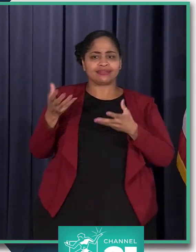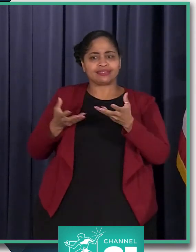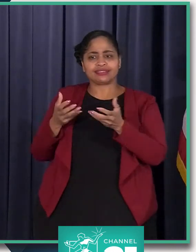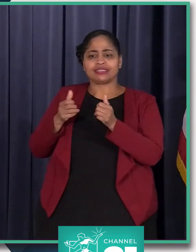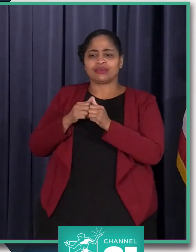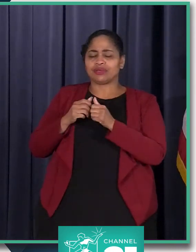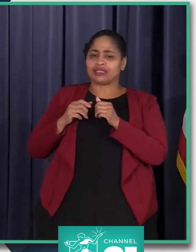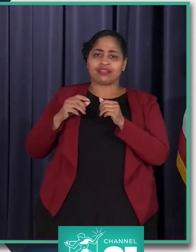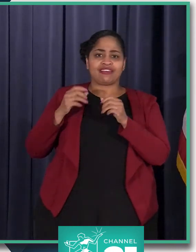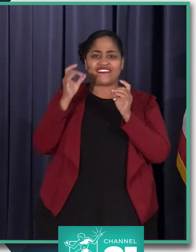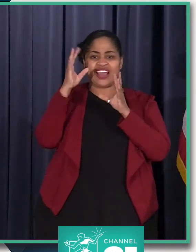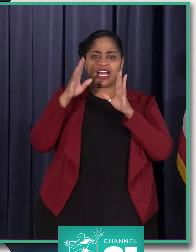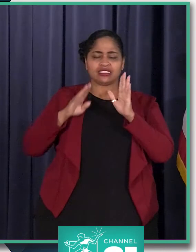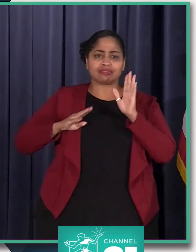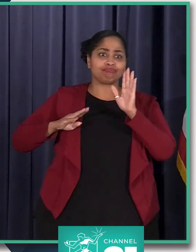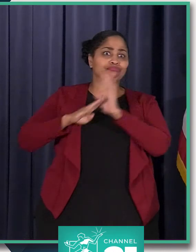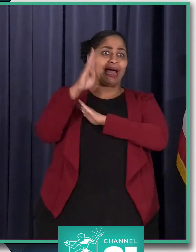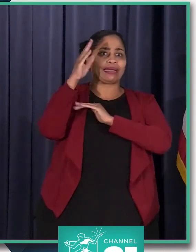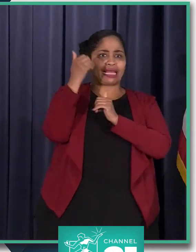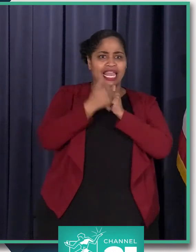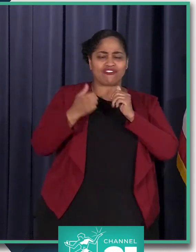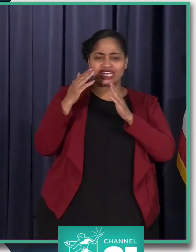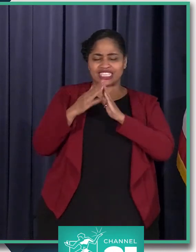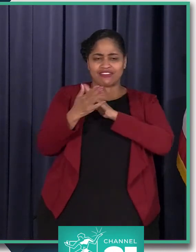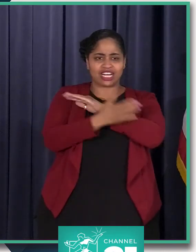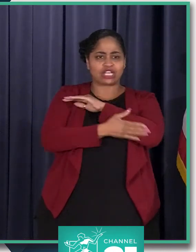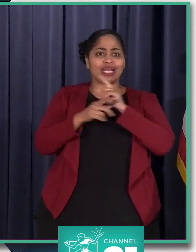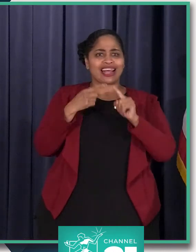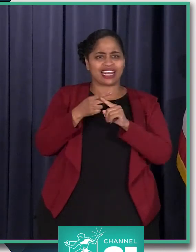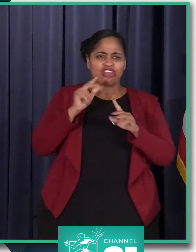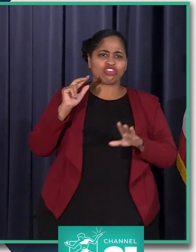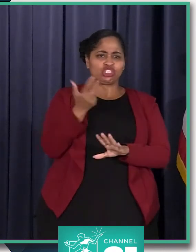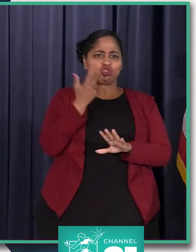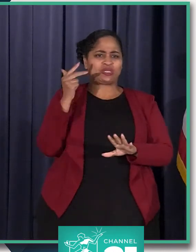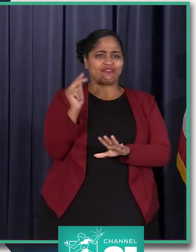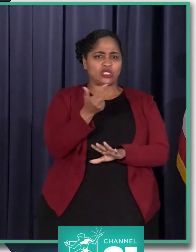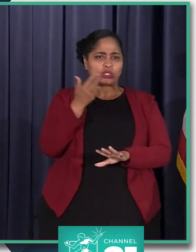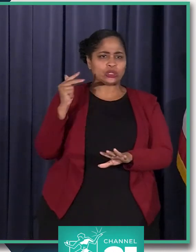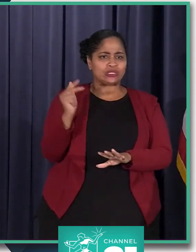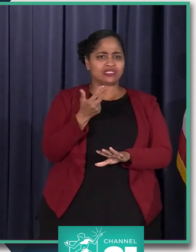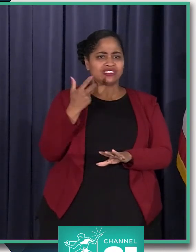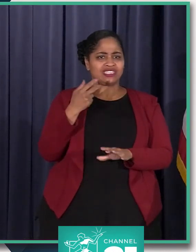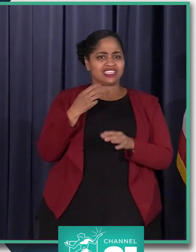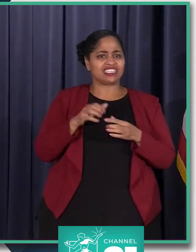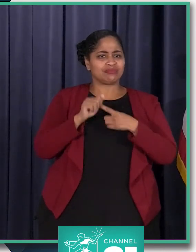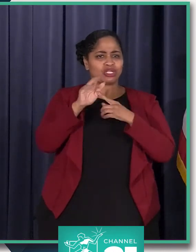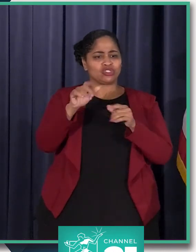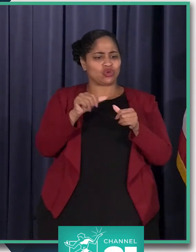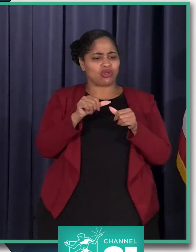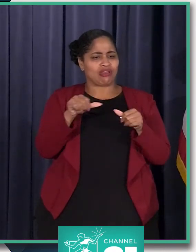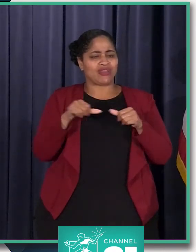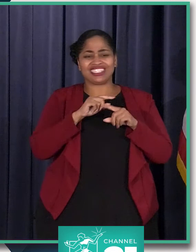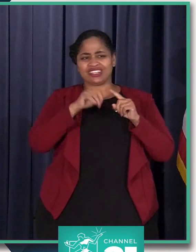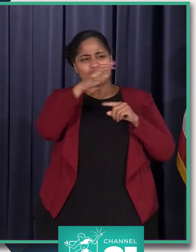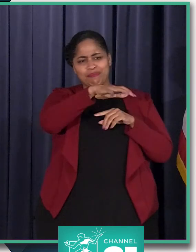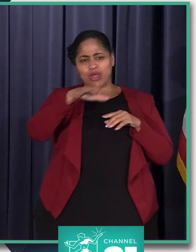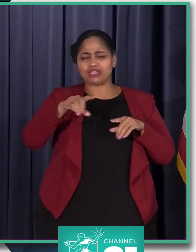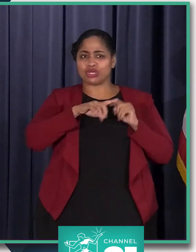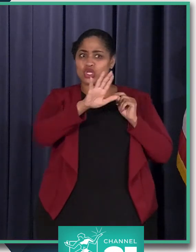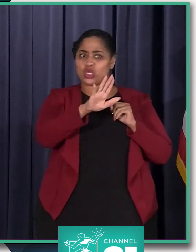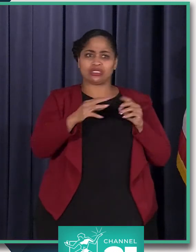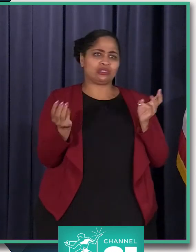in violence that every city in the country's hit, and then the drifters, the way, particularly in your neighborhood, but different parts of the city, but yours has been the